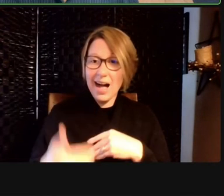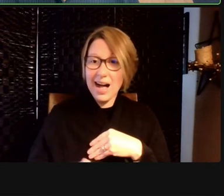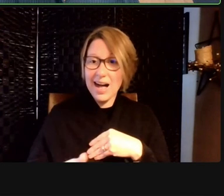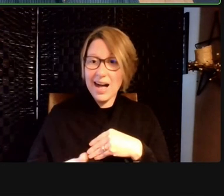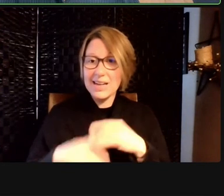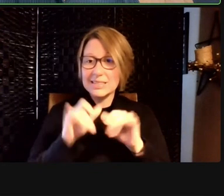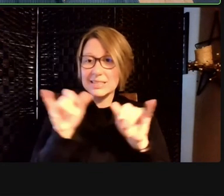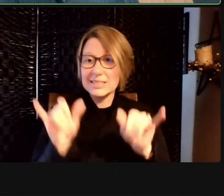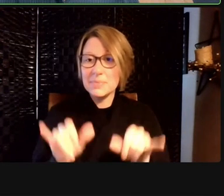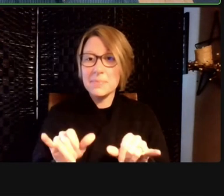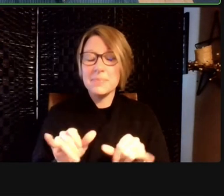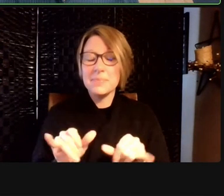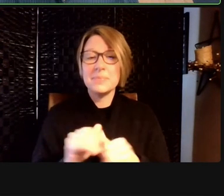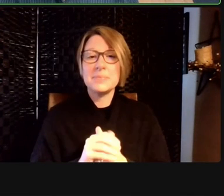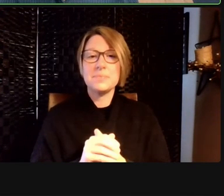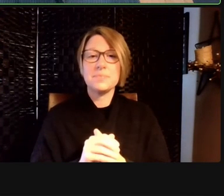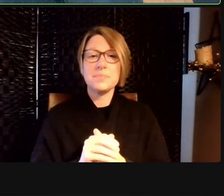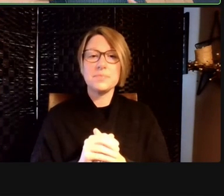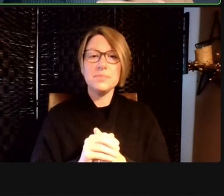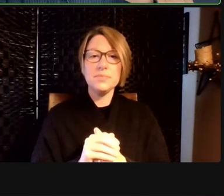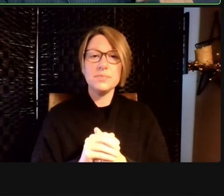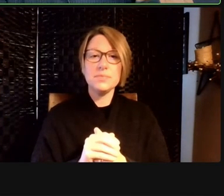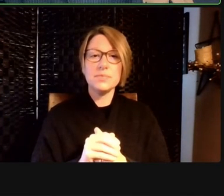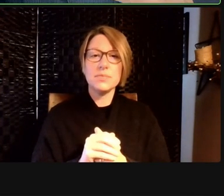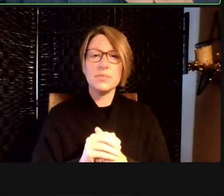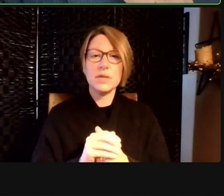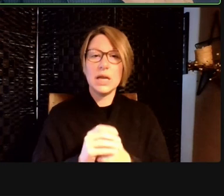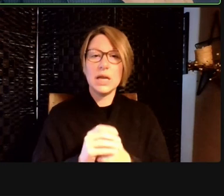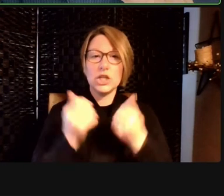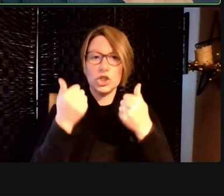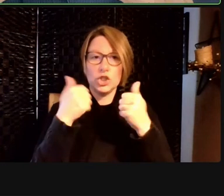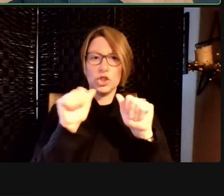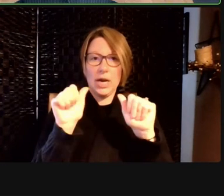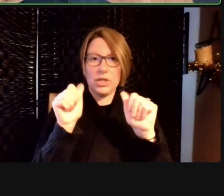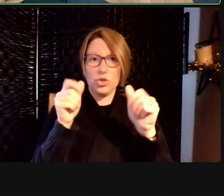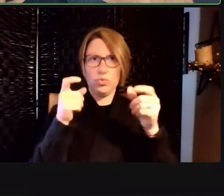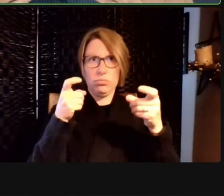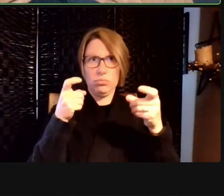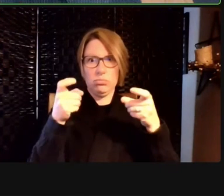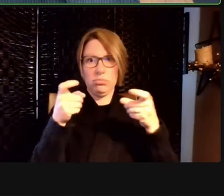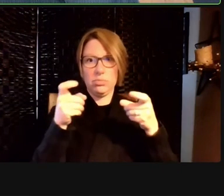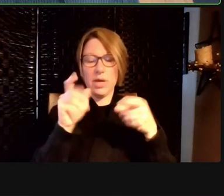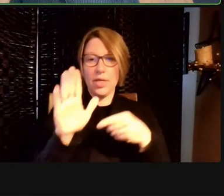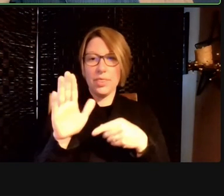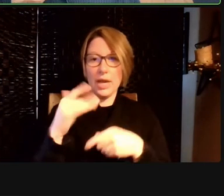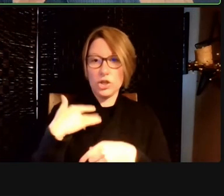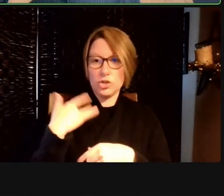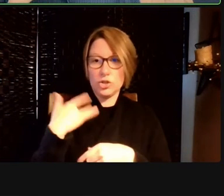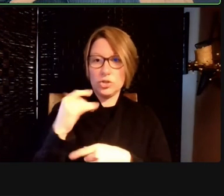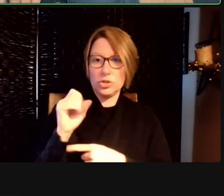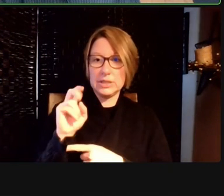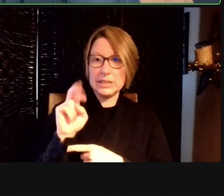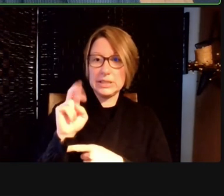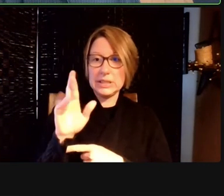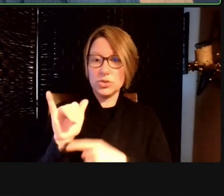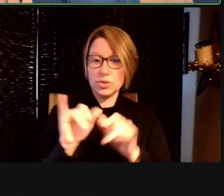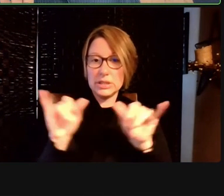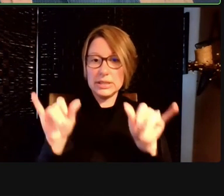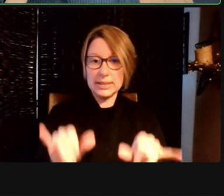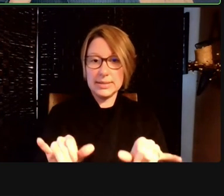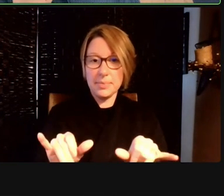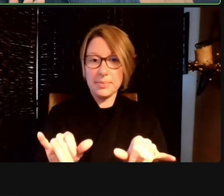um, and then just trying to regulate in terms of their sensory system. So I think